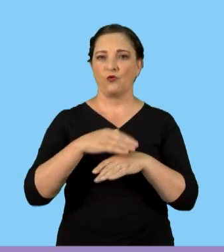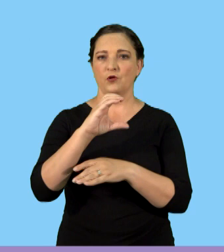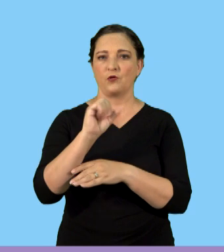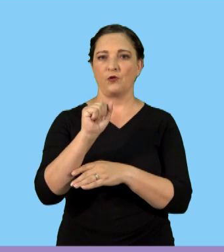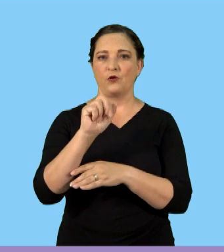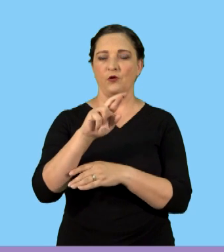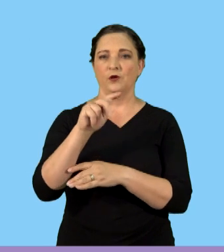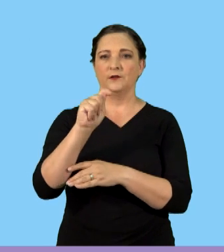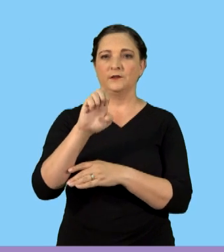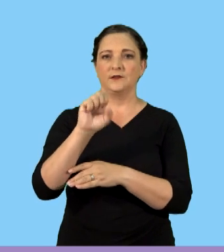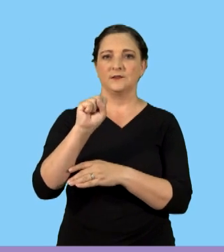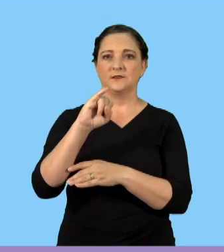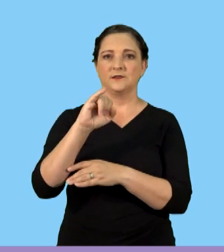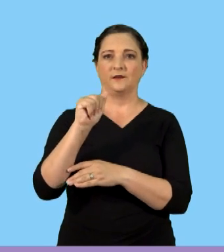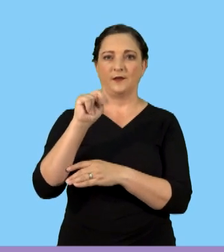Cartesian plane.